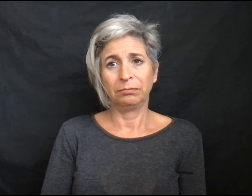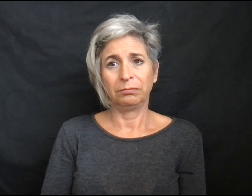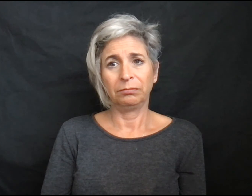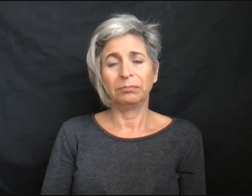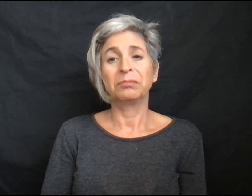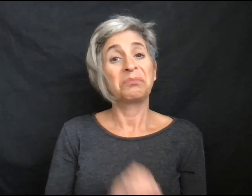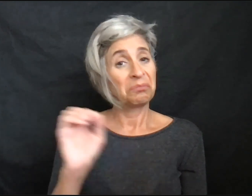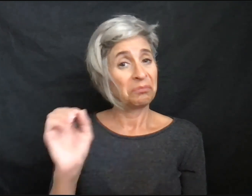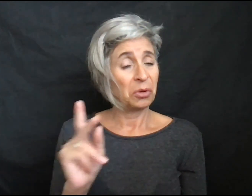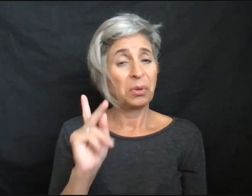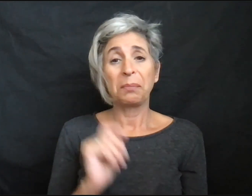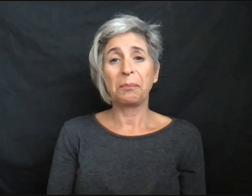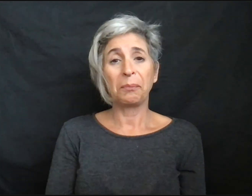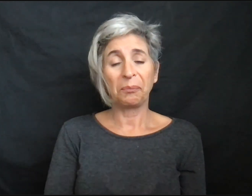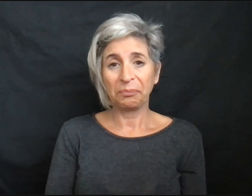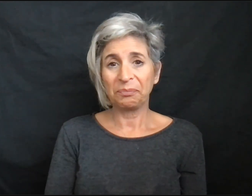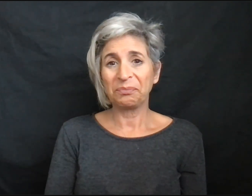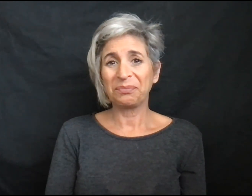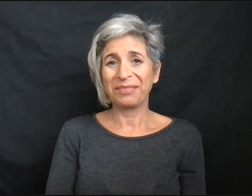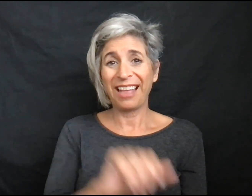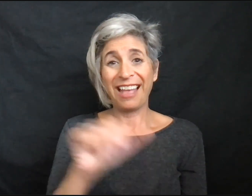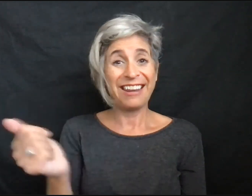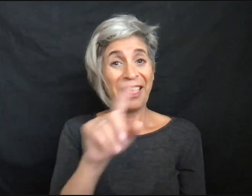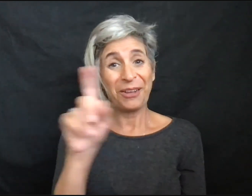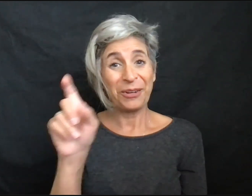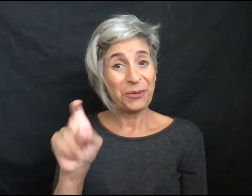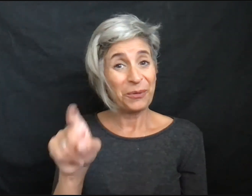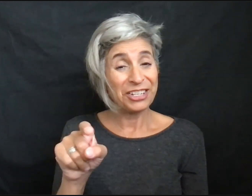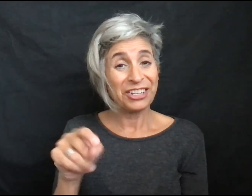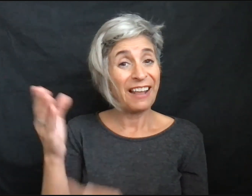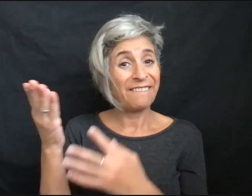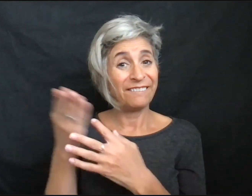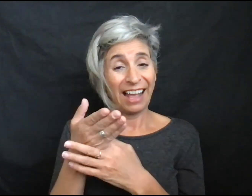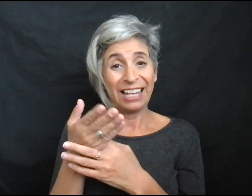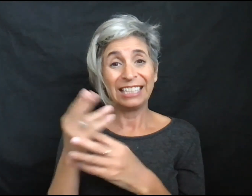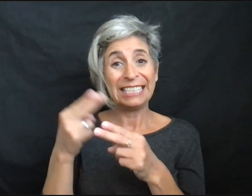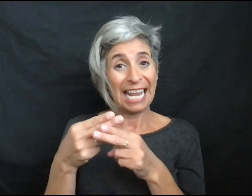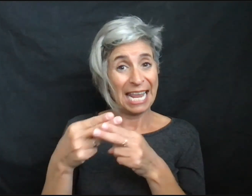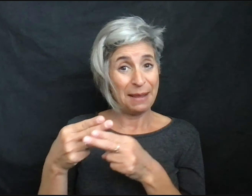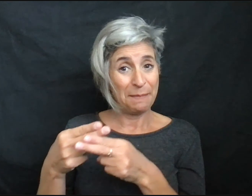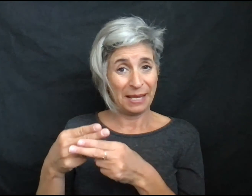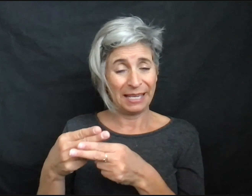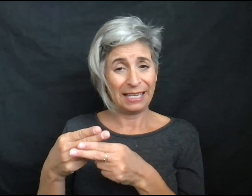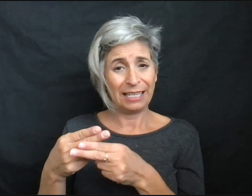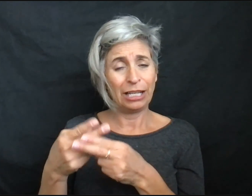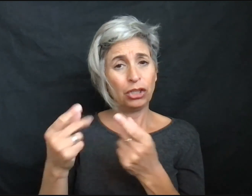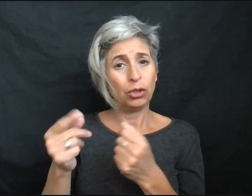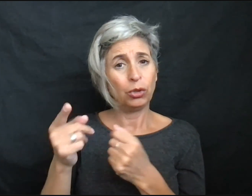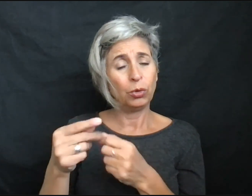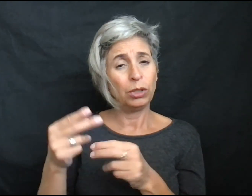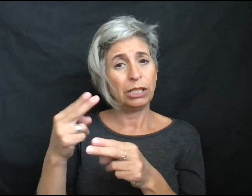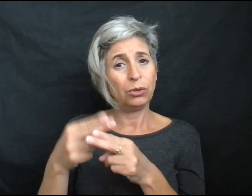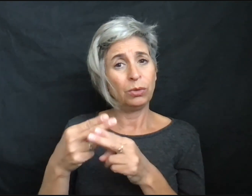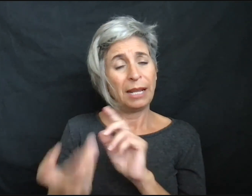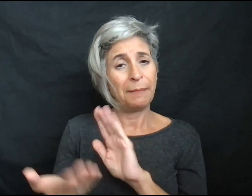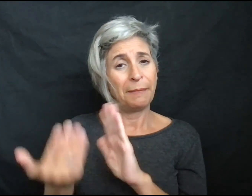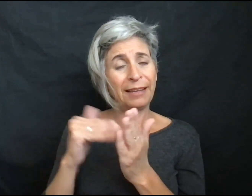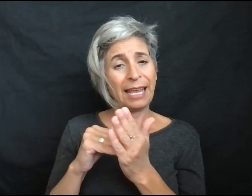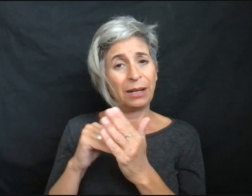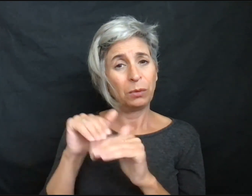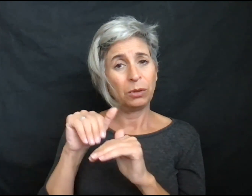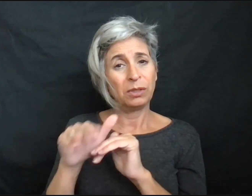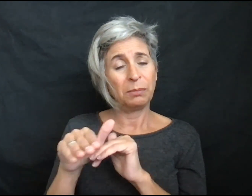Okay. Another question on file naming and revisions. Do you need to rename the files when you submit